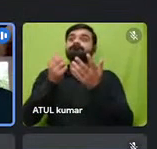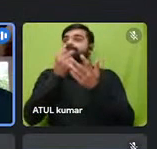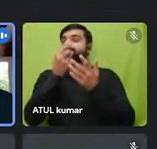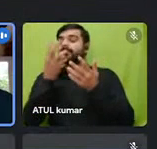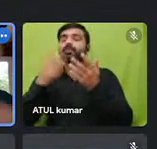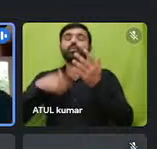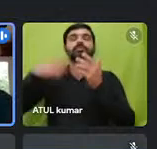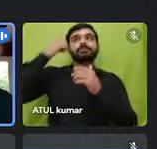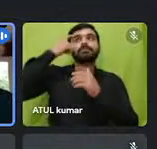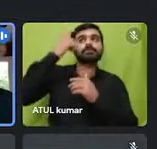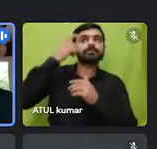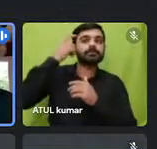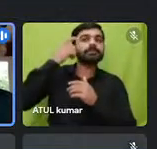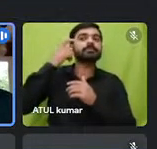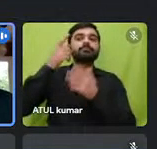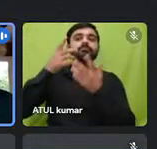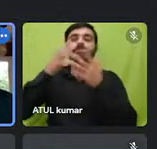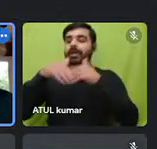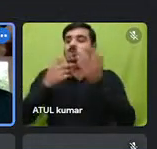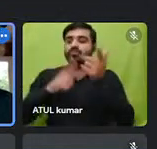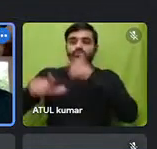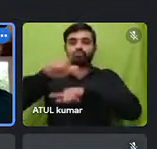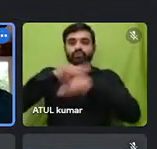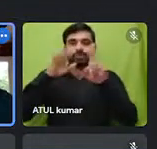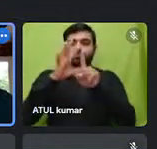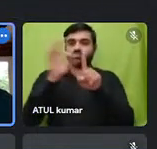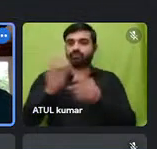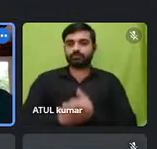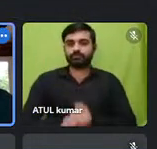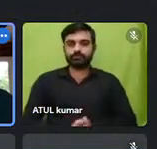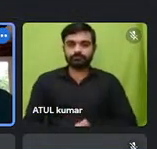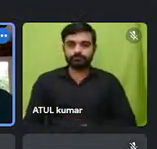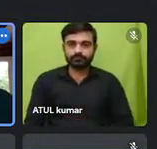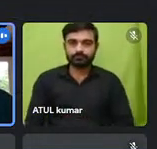think about issues to do with language.